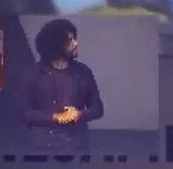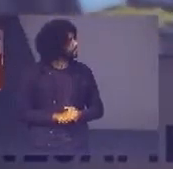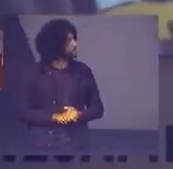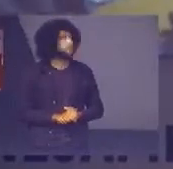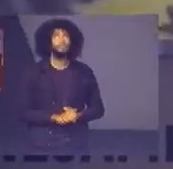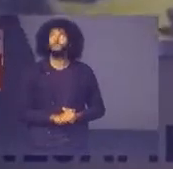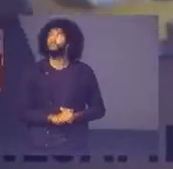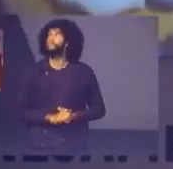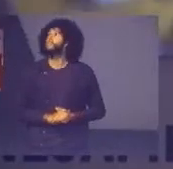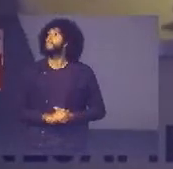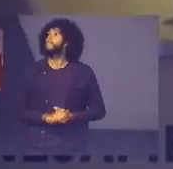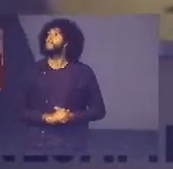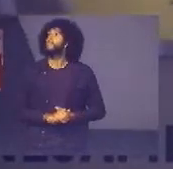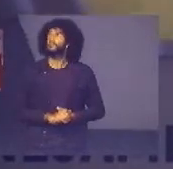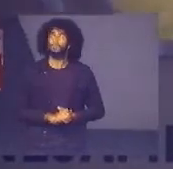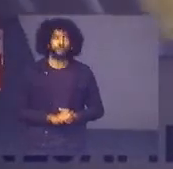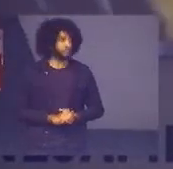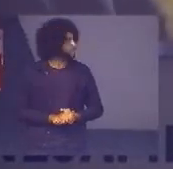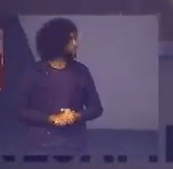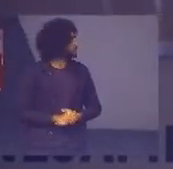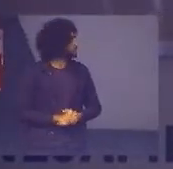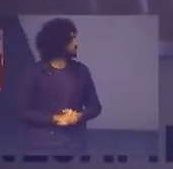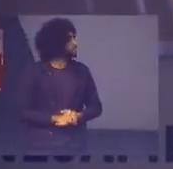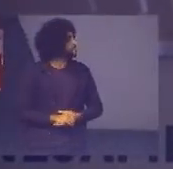Like a bird on a tree